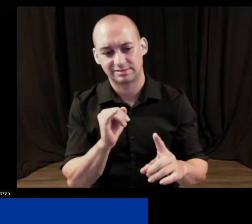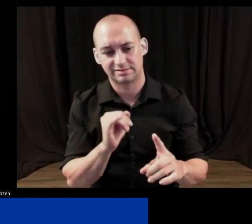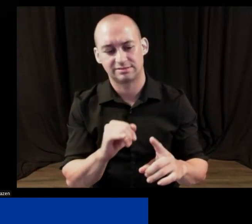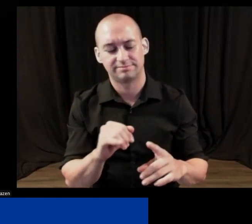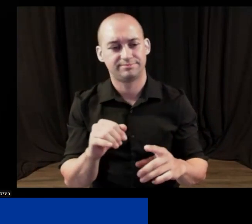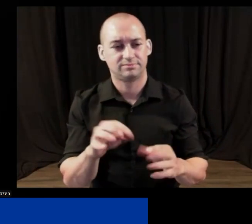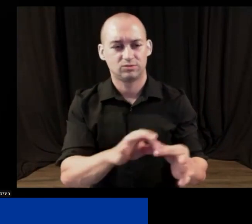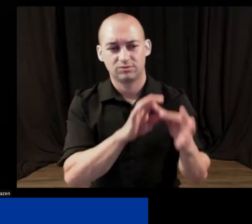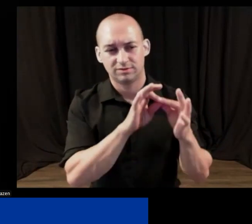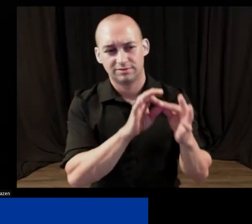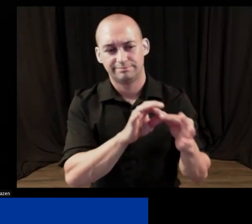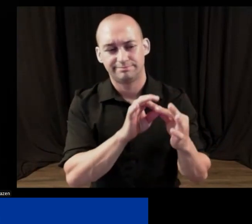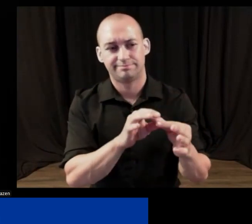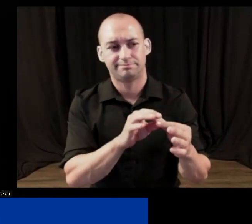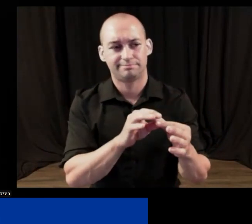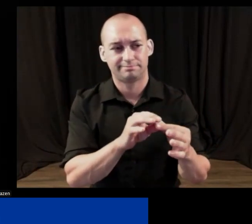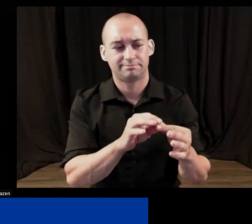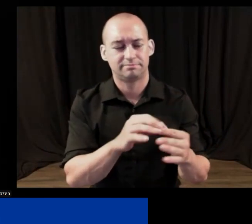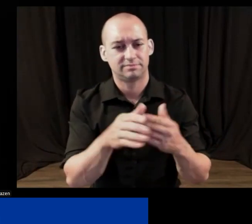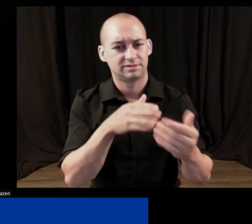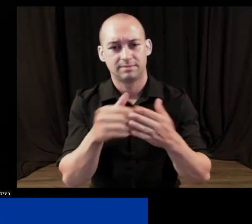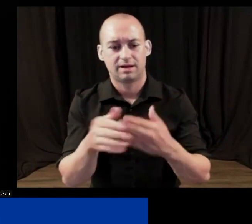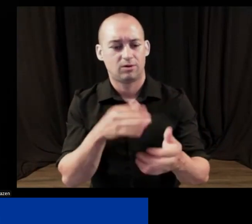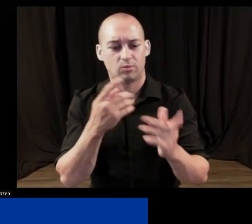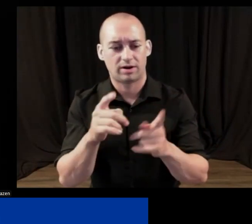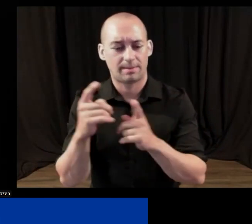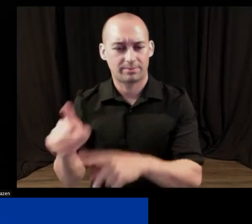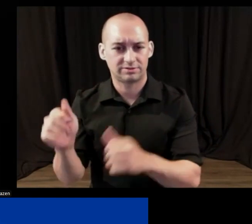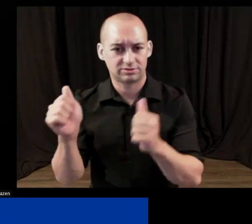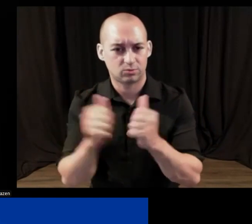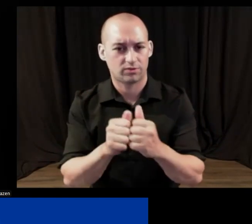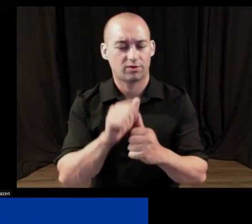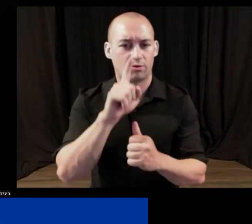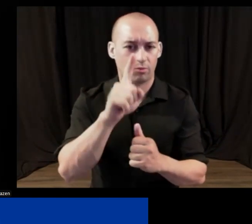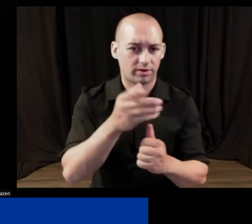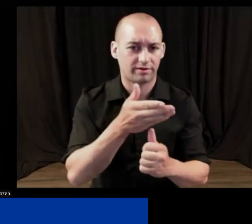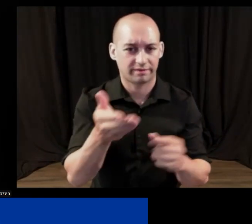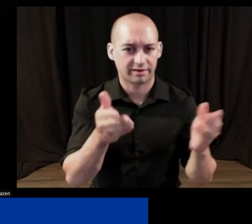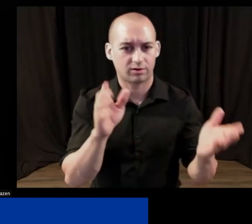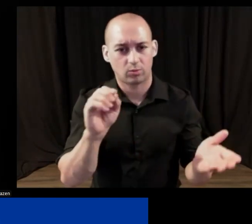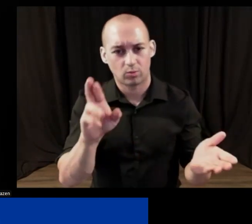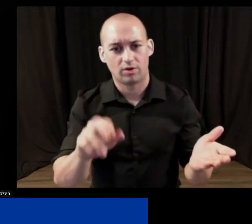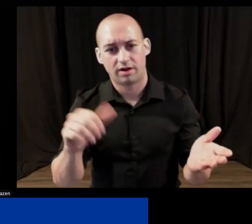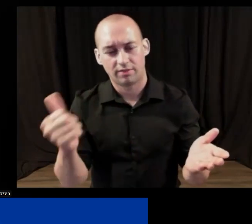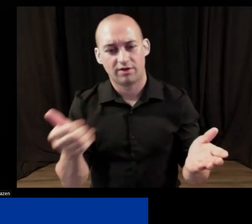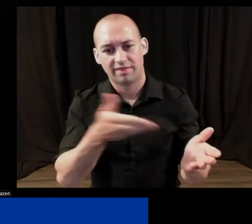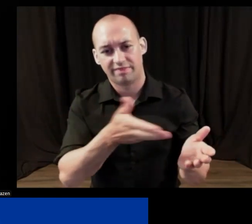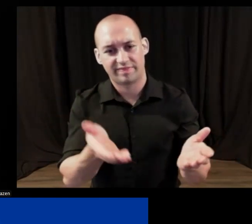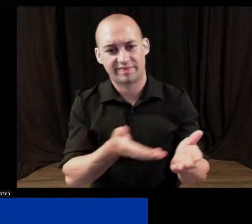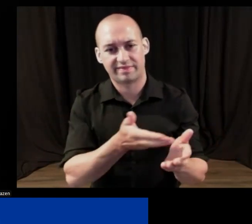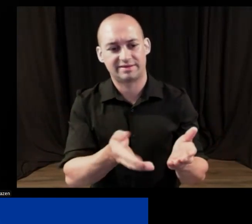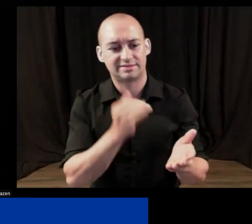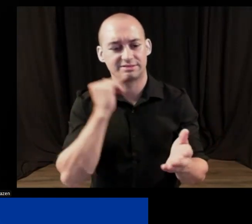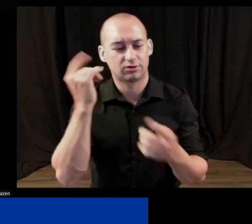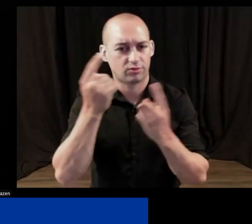of what happens ultimately with one initiative or another, these can be also thought of as somewhat